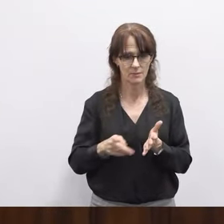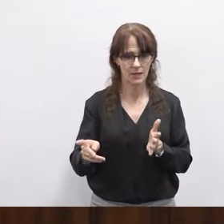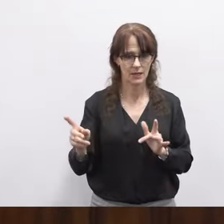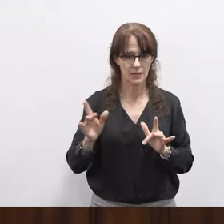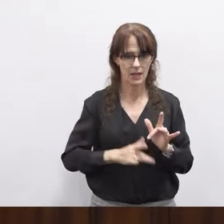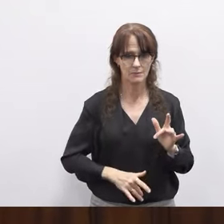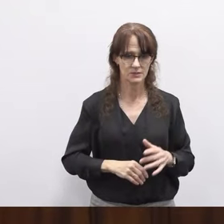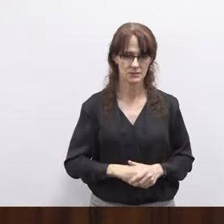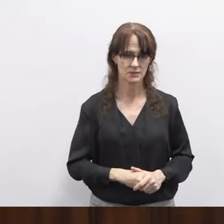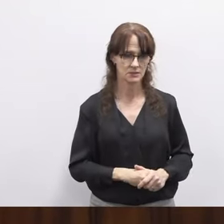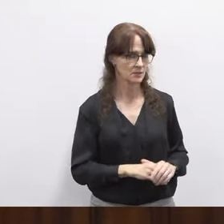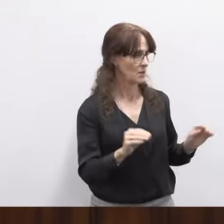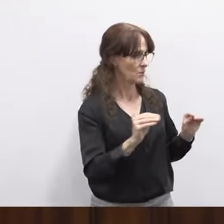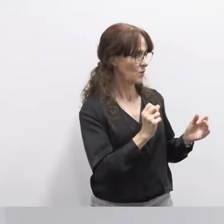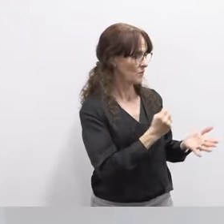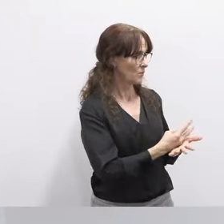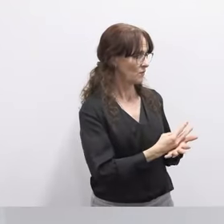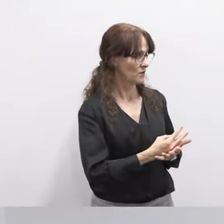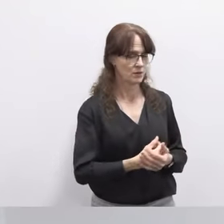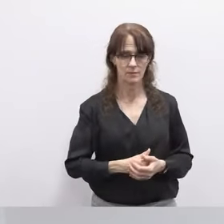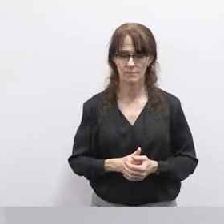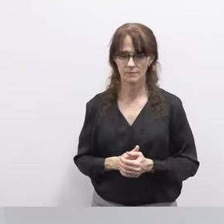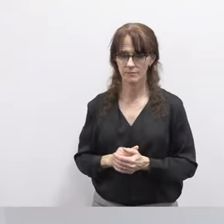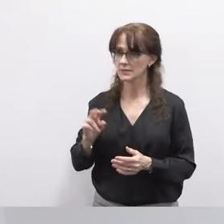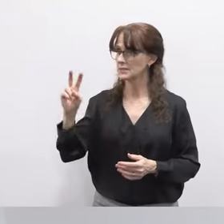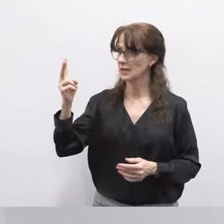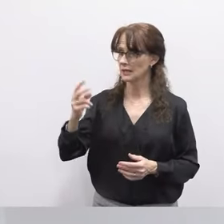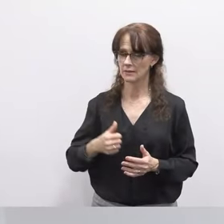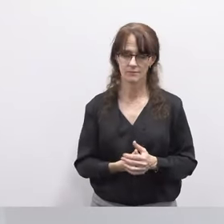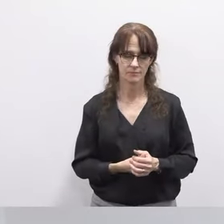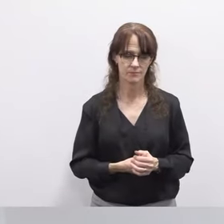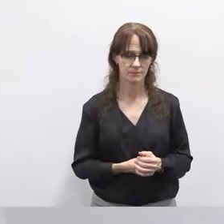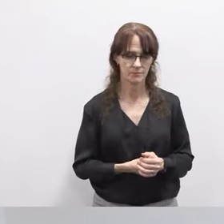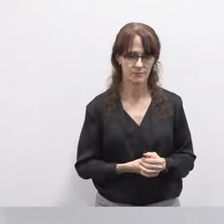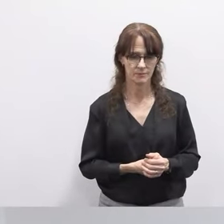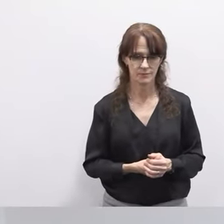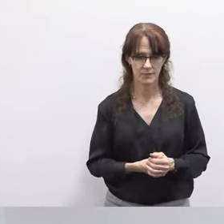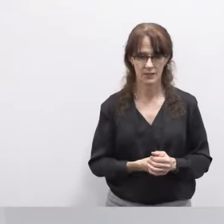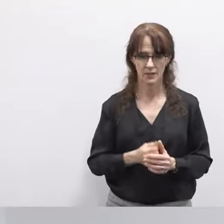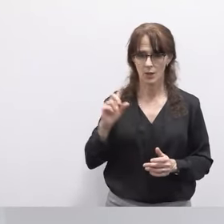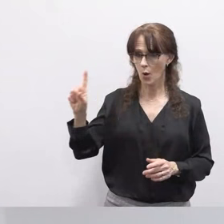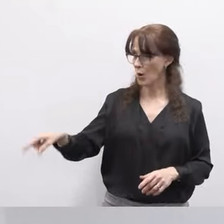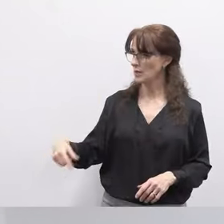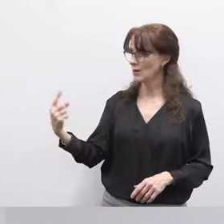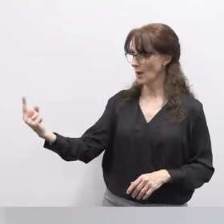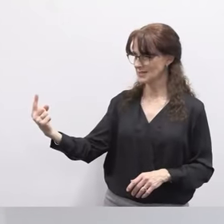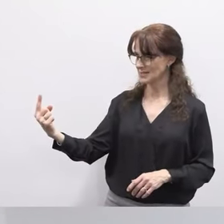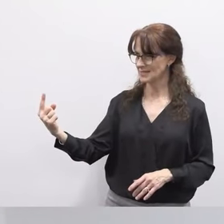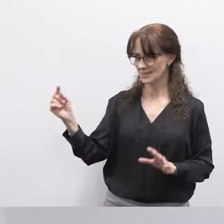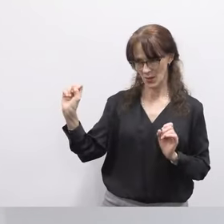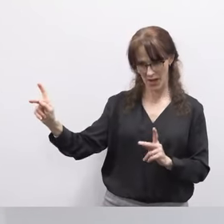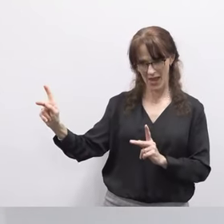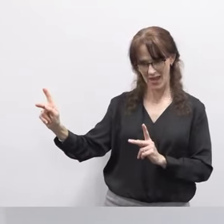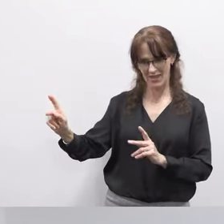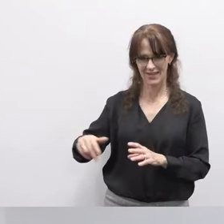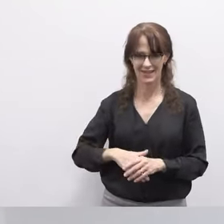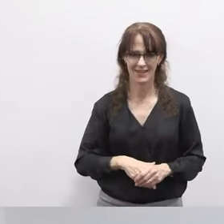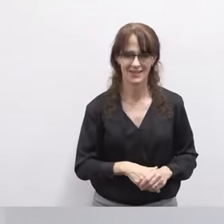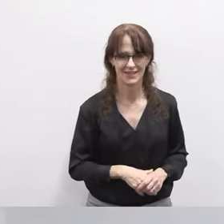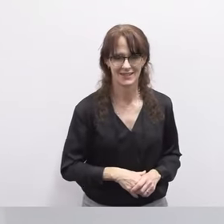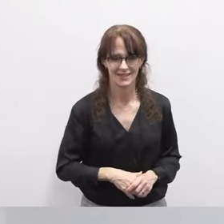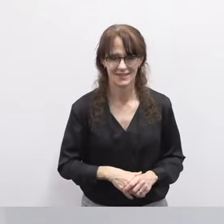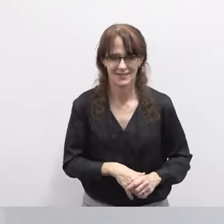absence. Move approval. Second. You can only do that once, Mr. Otto, okay?